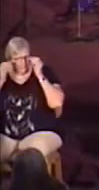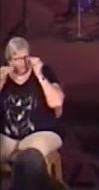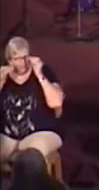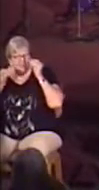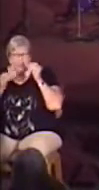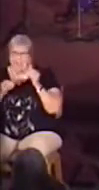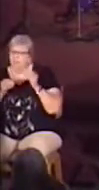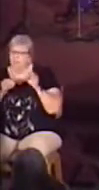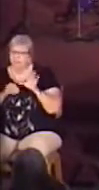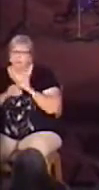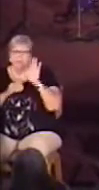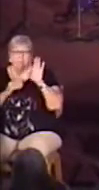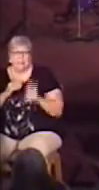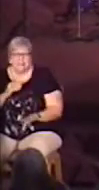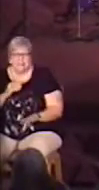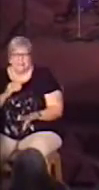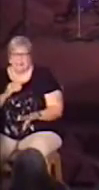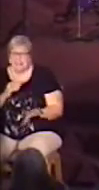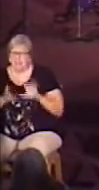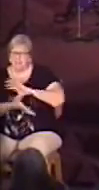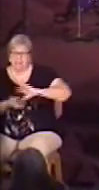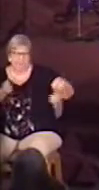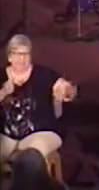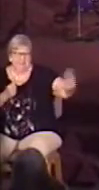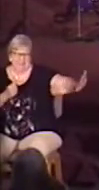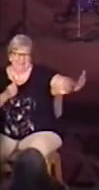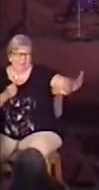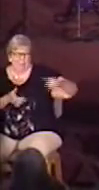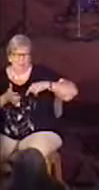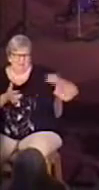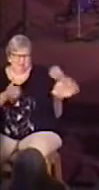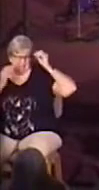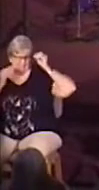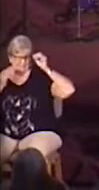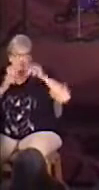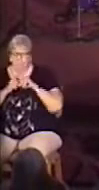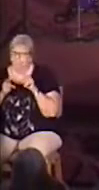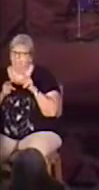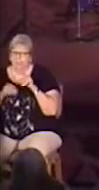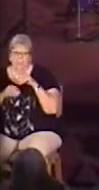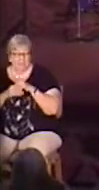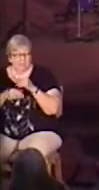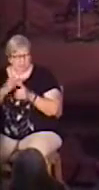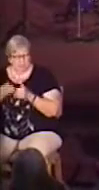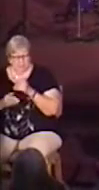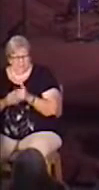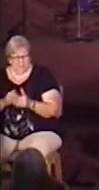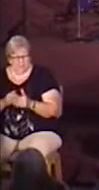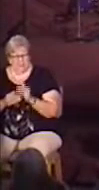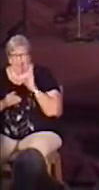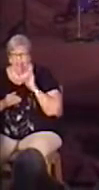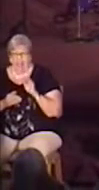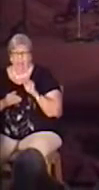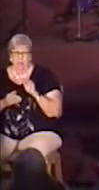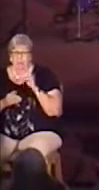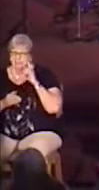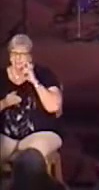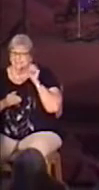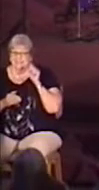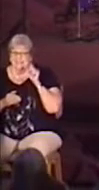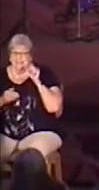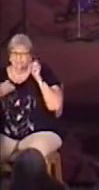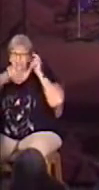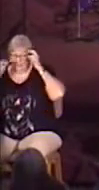just totally obliterate his doctrine right now, what he's teaching. But in the process, I'd come across as arrogant